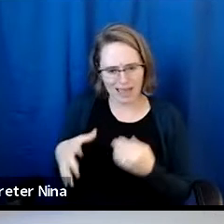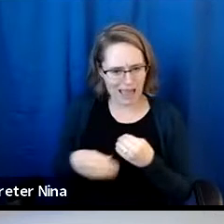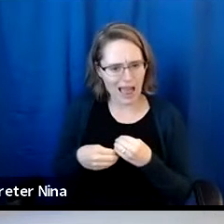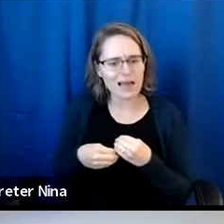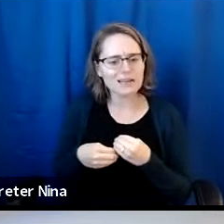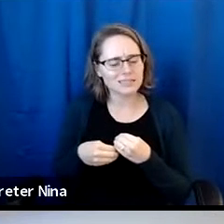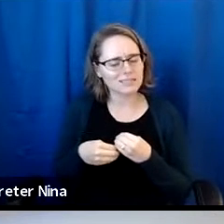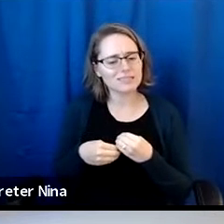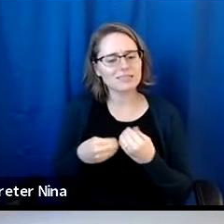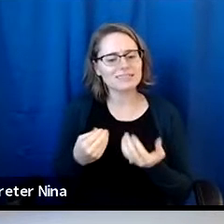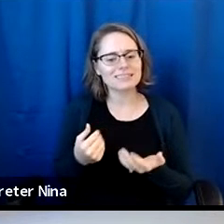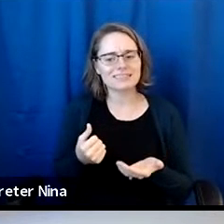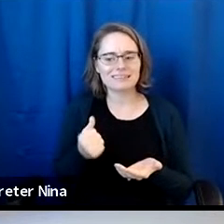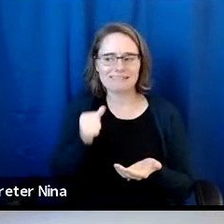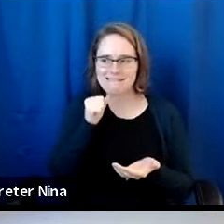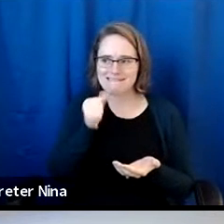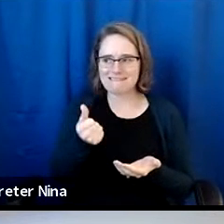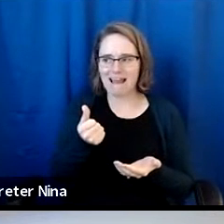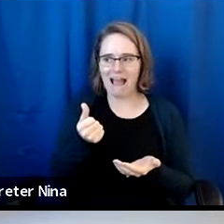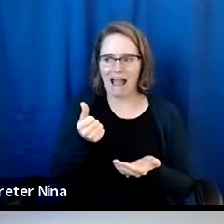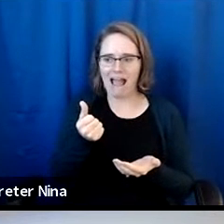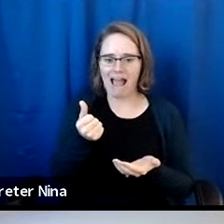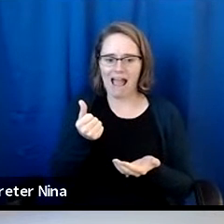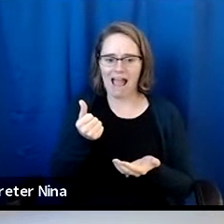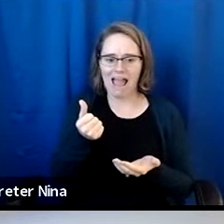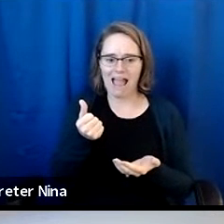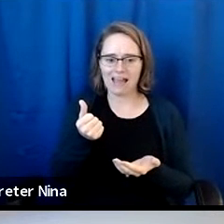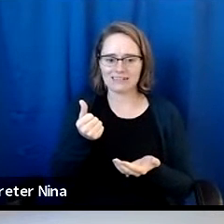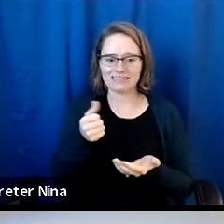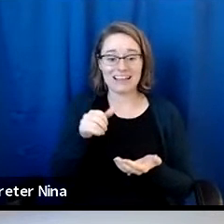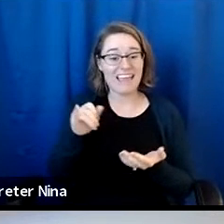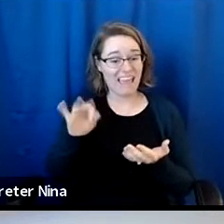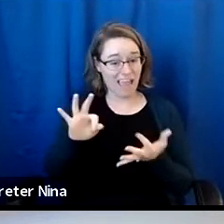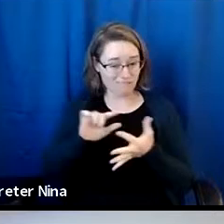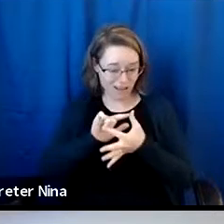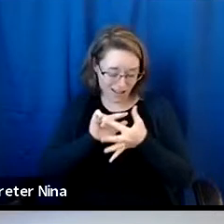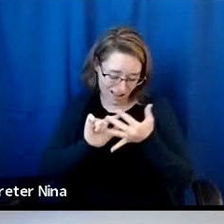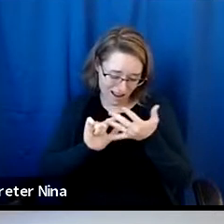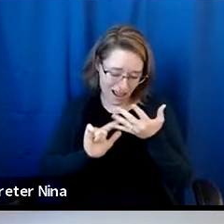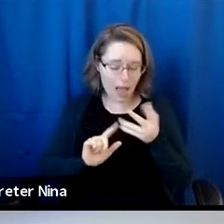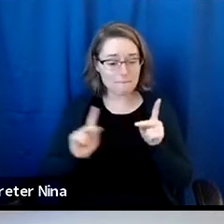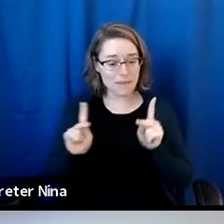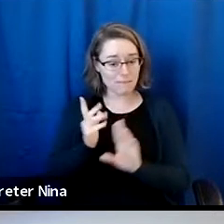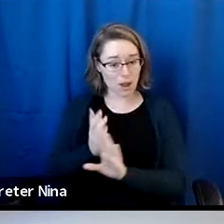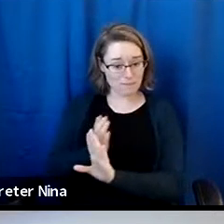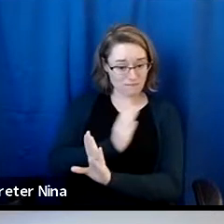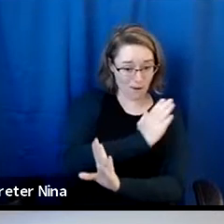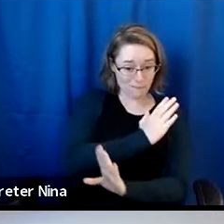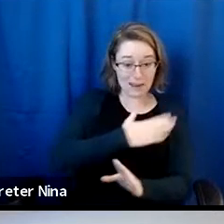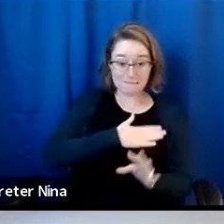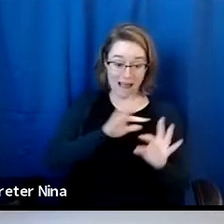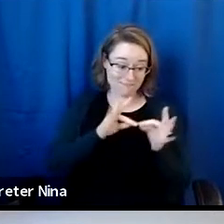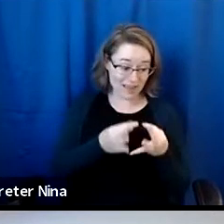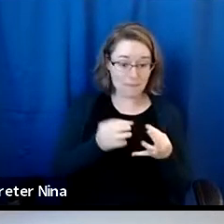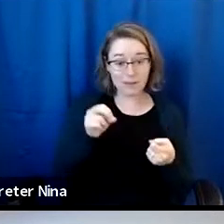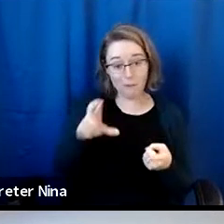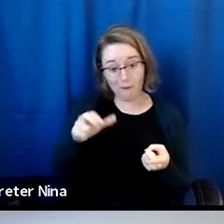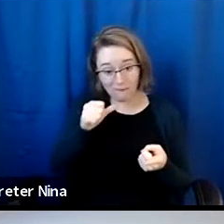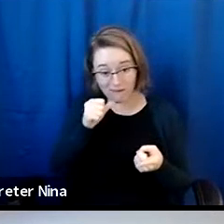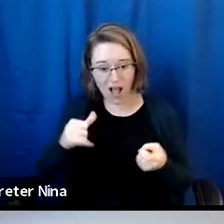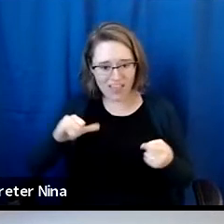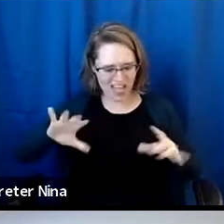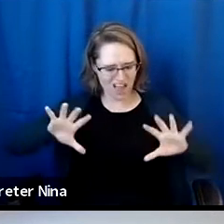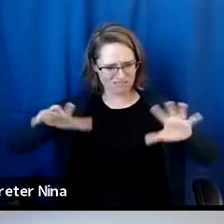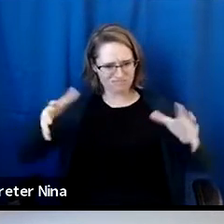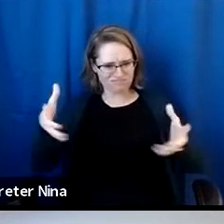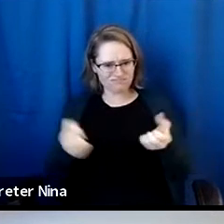it was not even had it not been for all those that have come before me, whether they're in my family or not, that broader village that